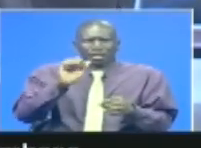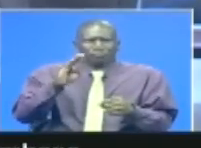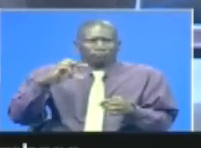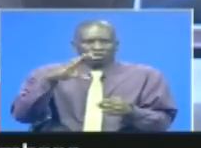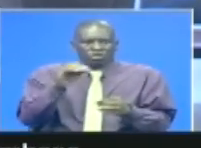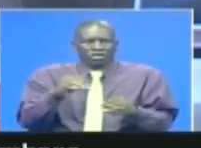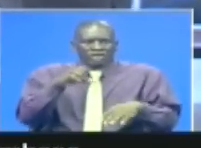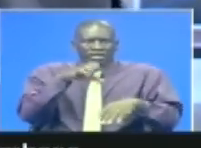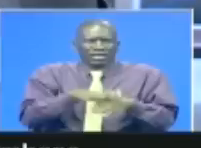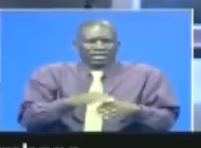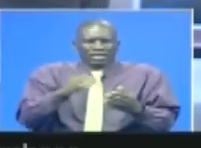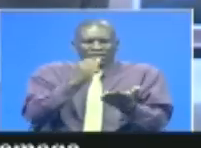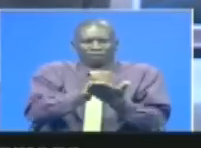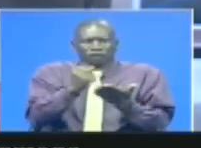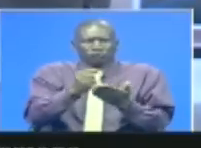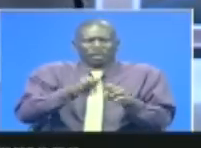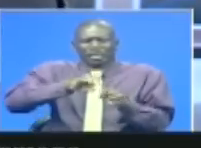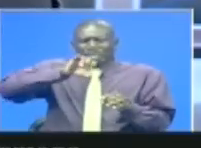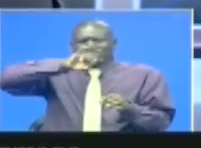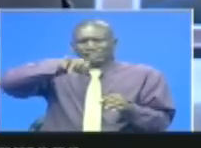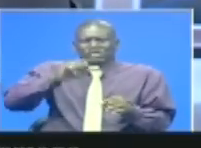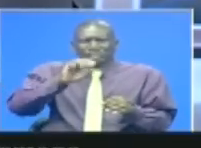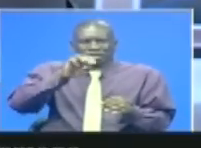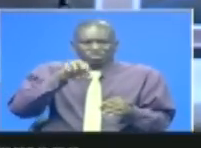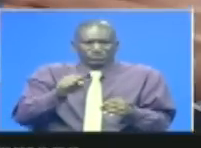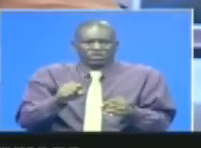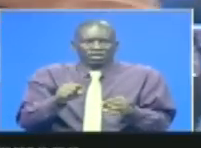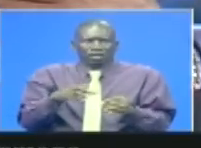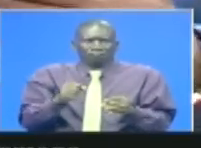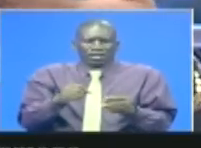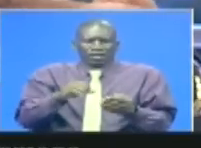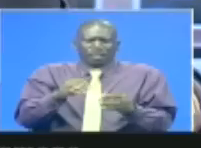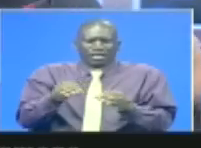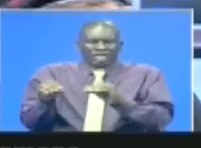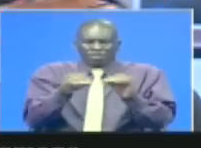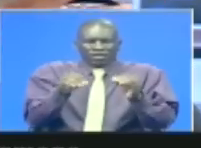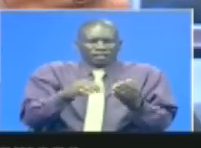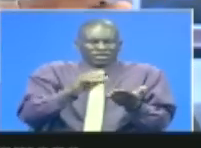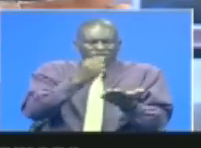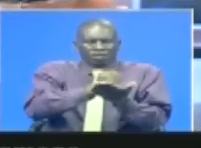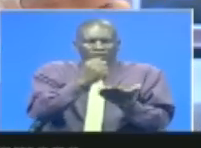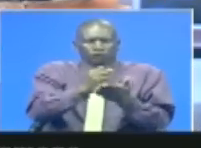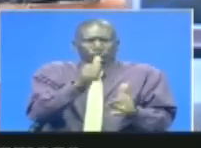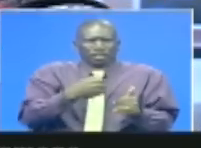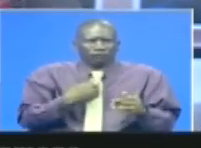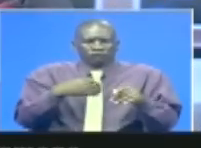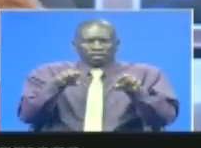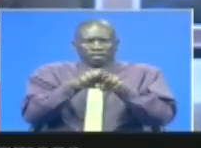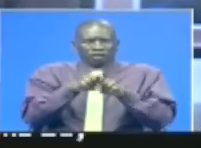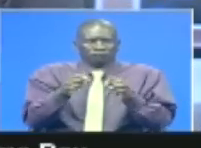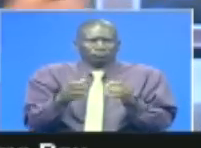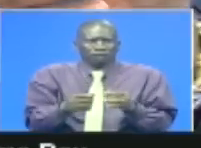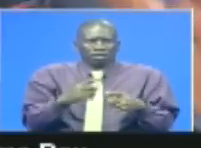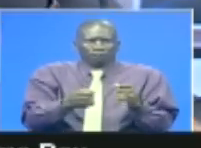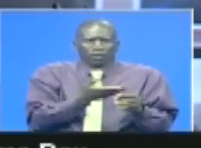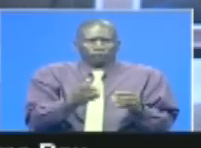James William. It is not possible. My file in immigration and the passport that I have, they should be able to come together. But those